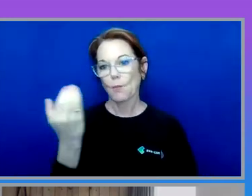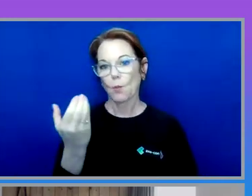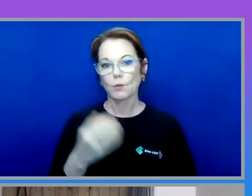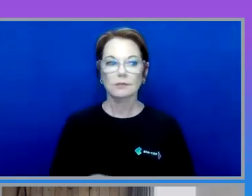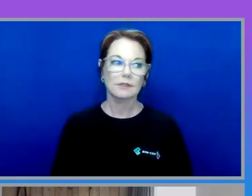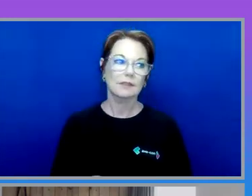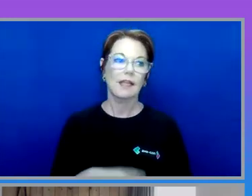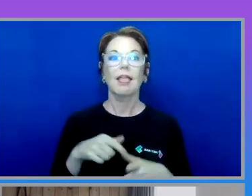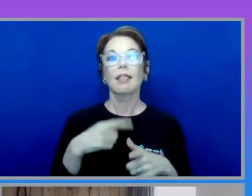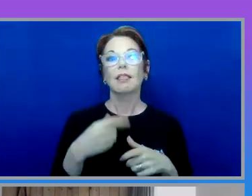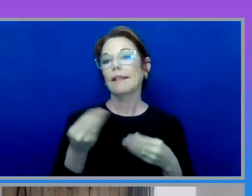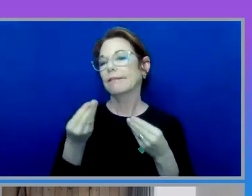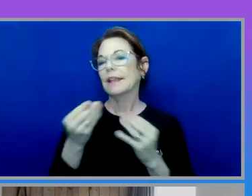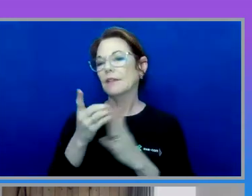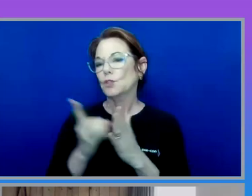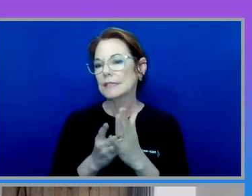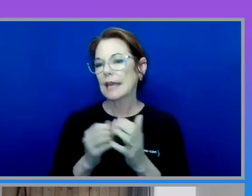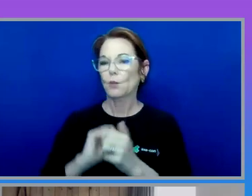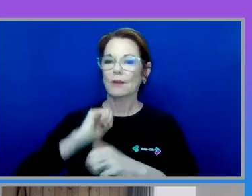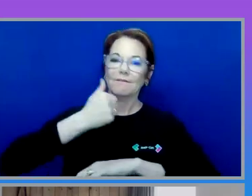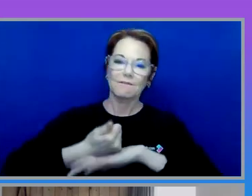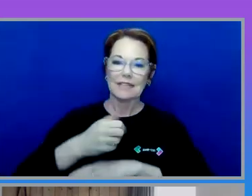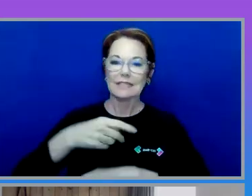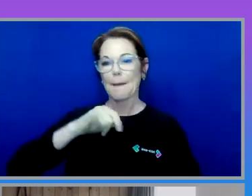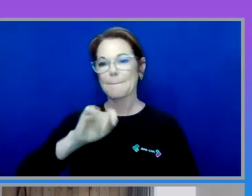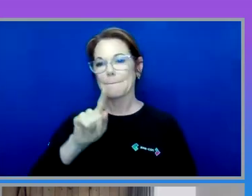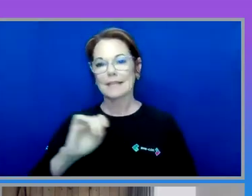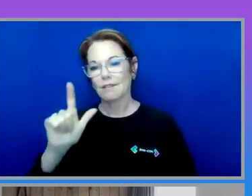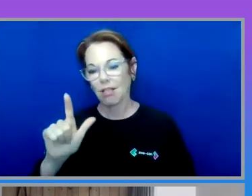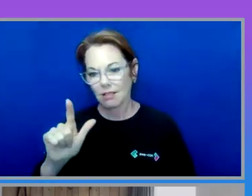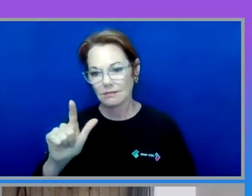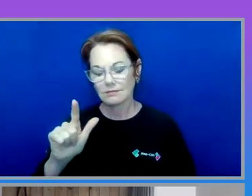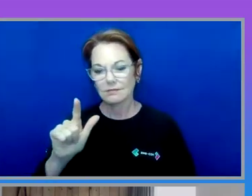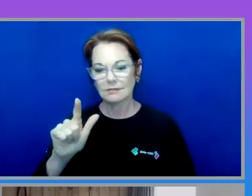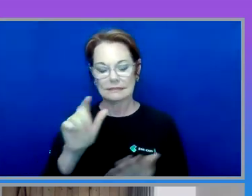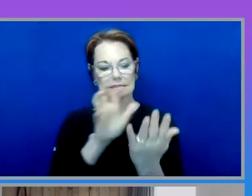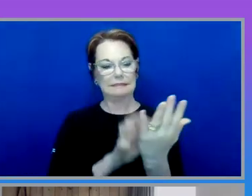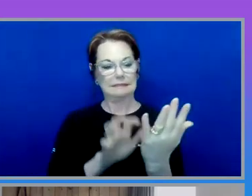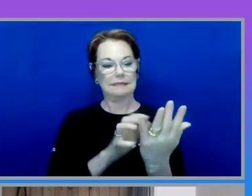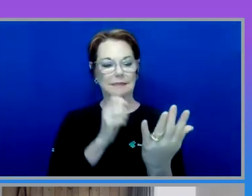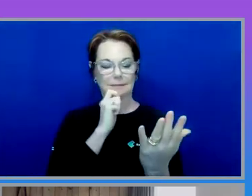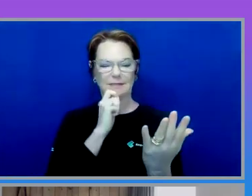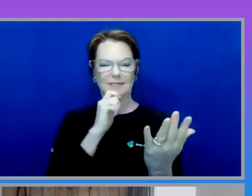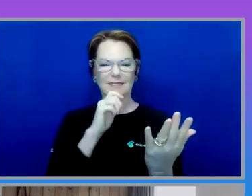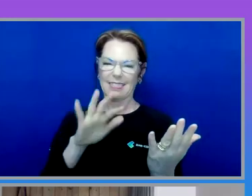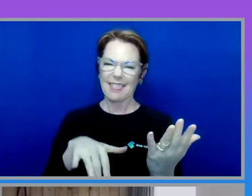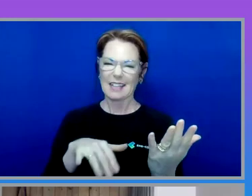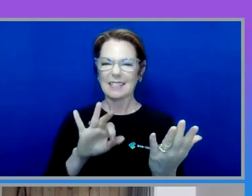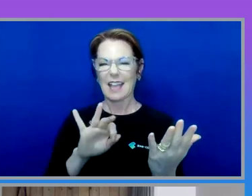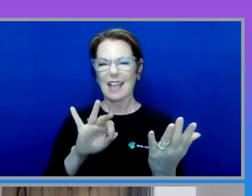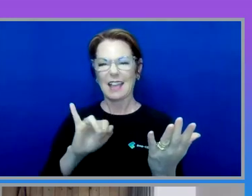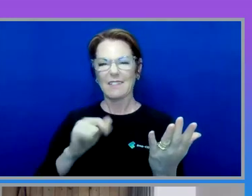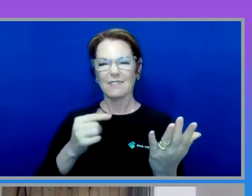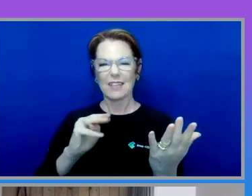designs with fixed pixel widths everywhere, which, okay, that's kind of Figma's fault, but you know what? It's